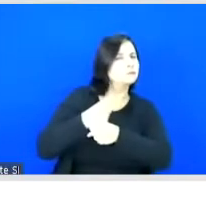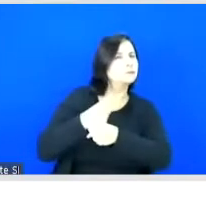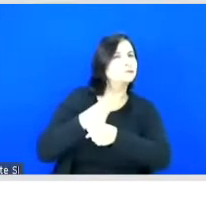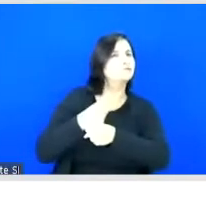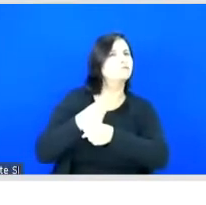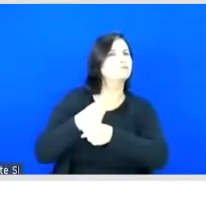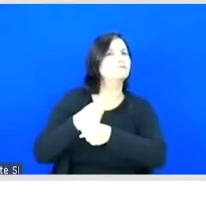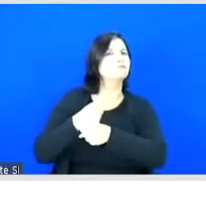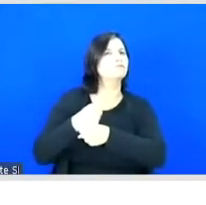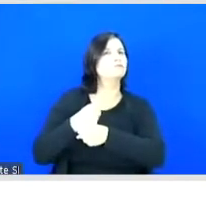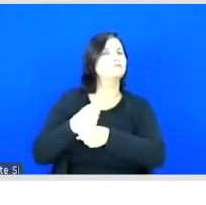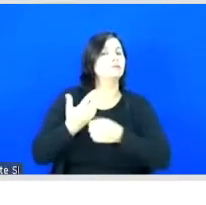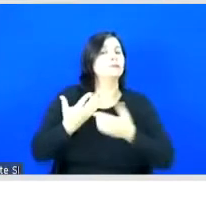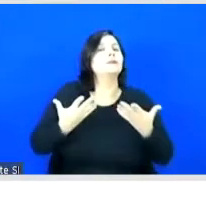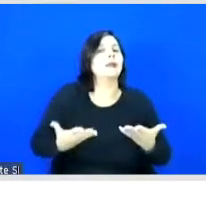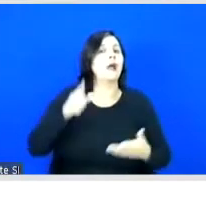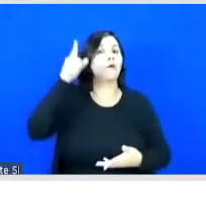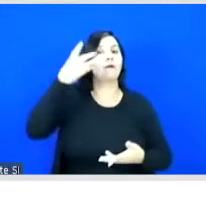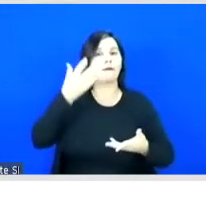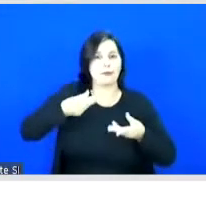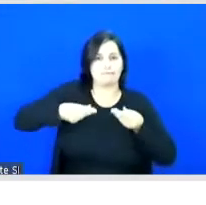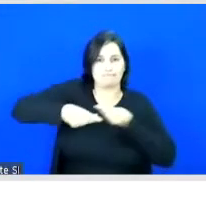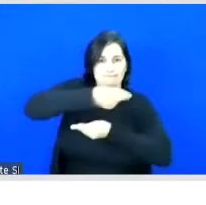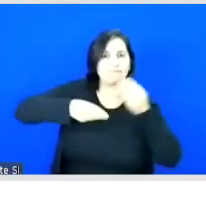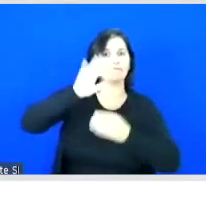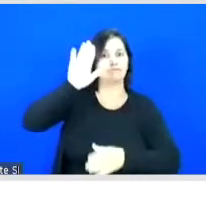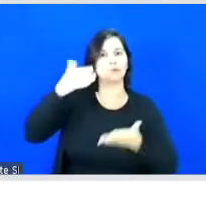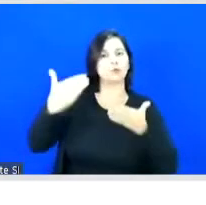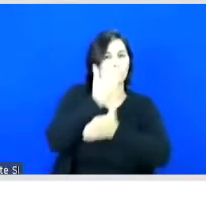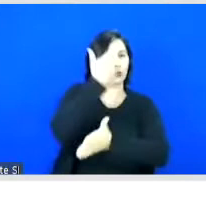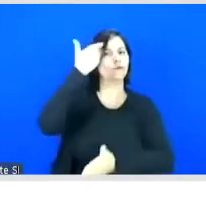Biden-Harris administration, coming in a different way,